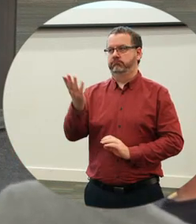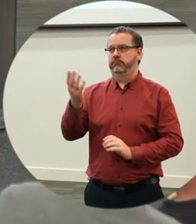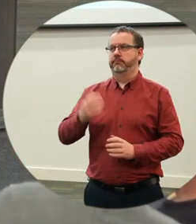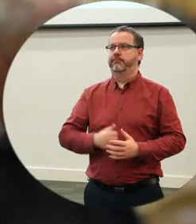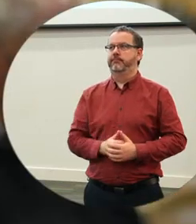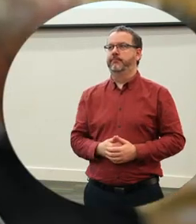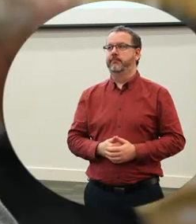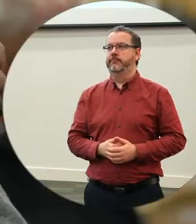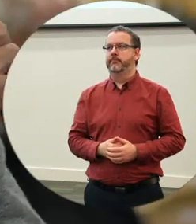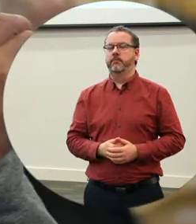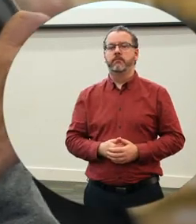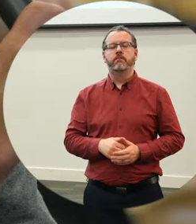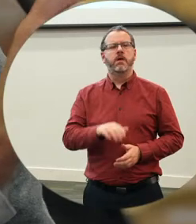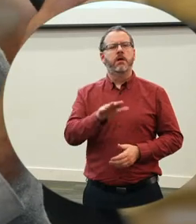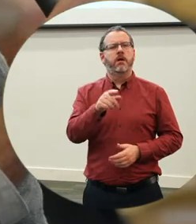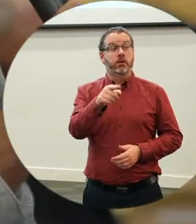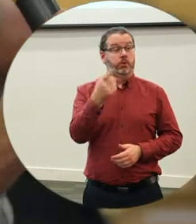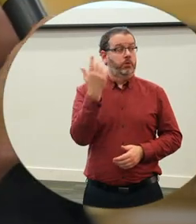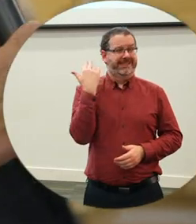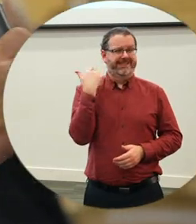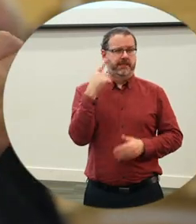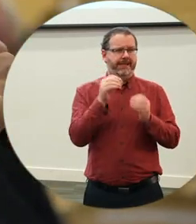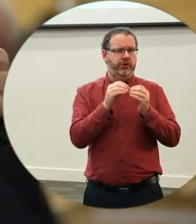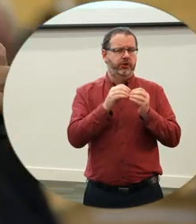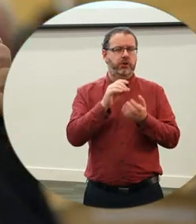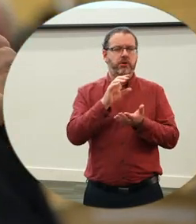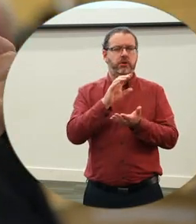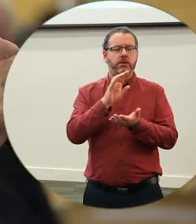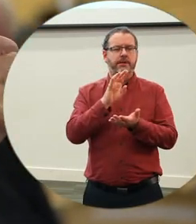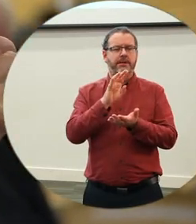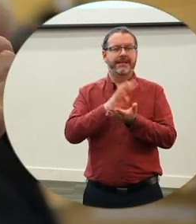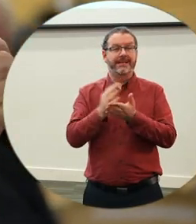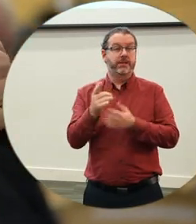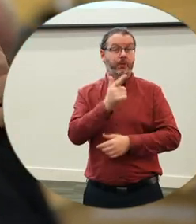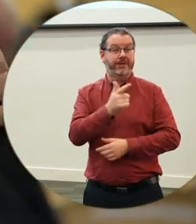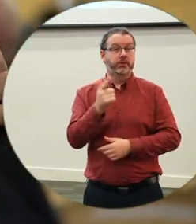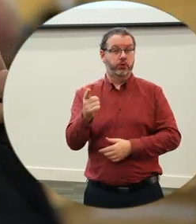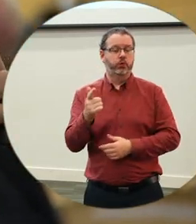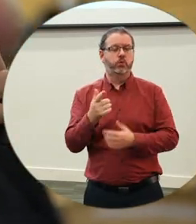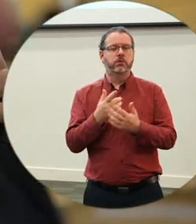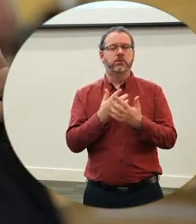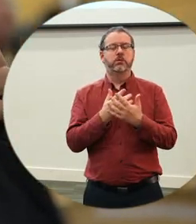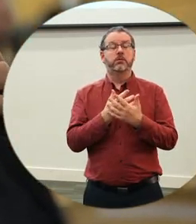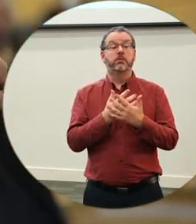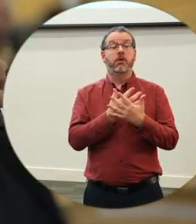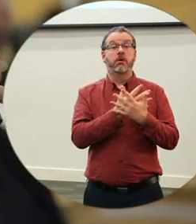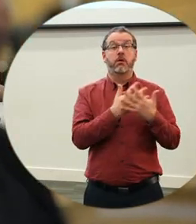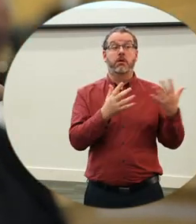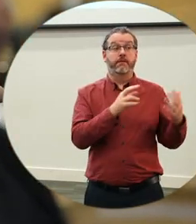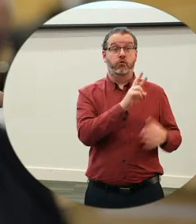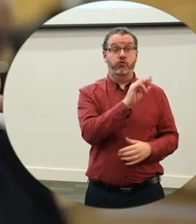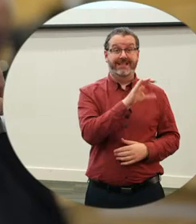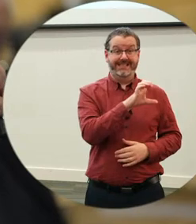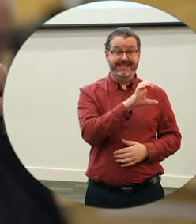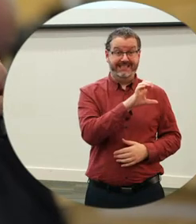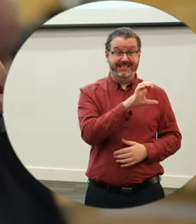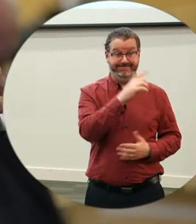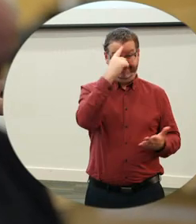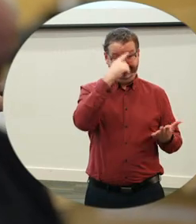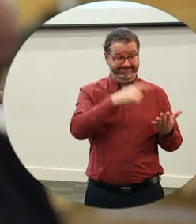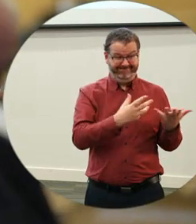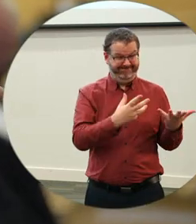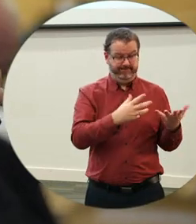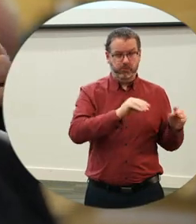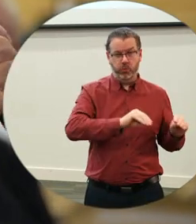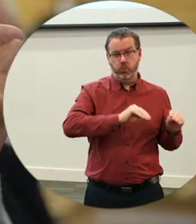I was wondering, you were saying in 1922, a lot of the RIC went to join the RUC. Yes.